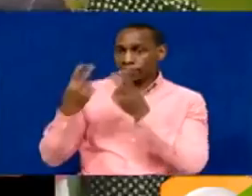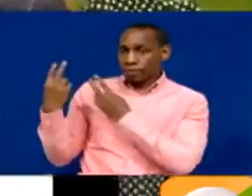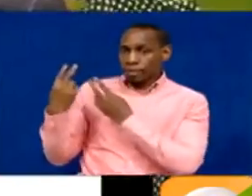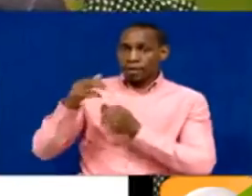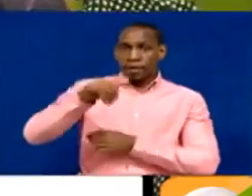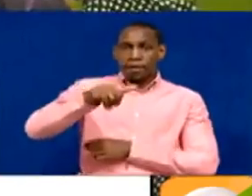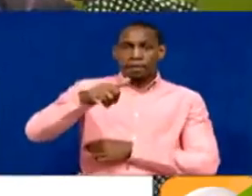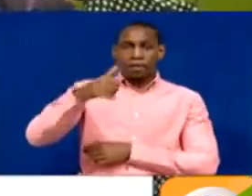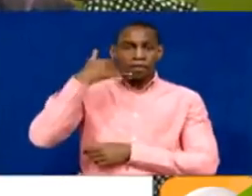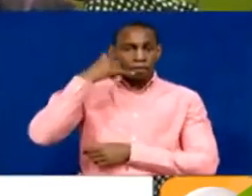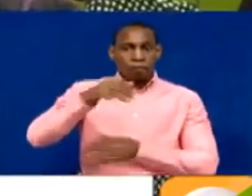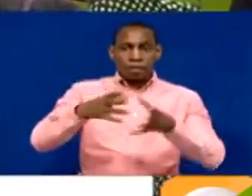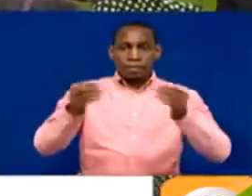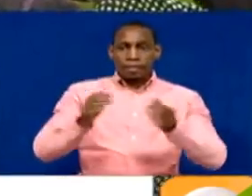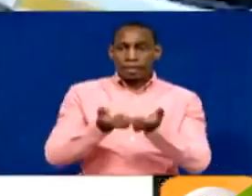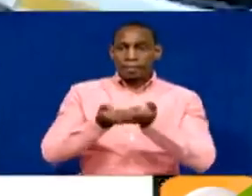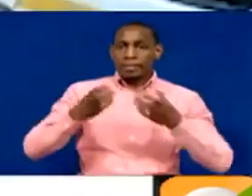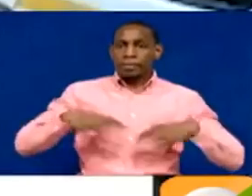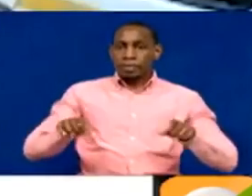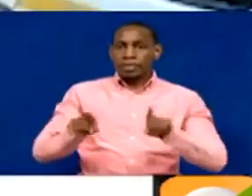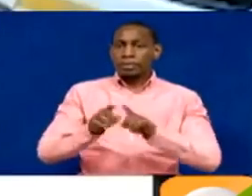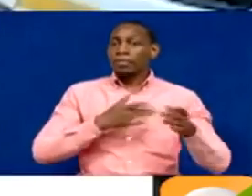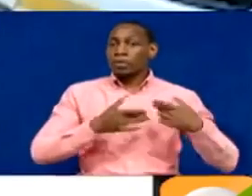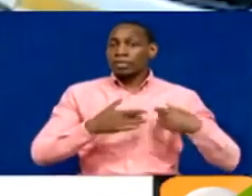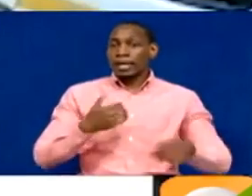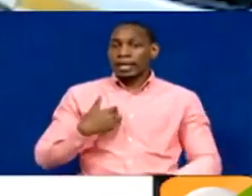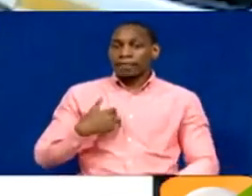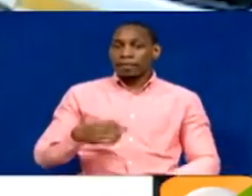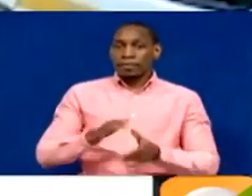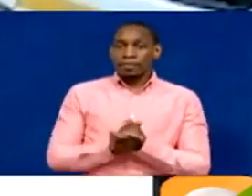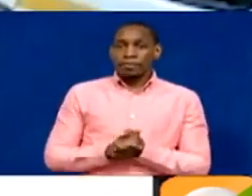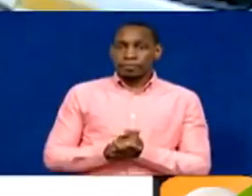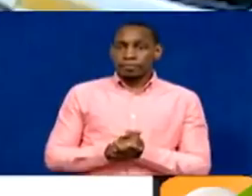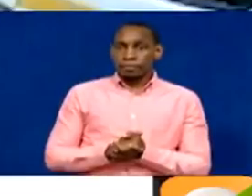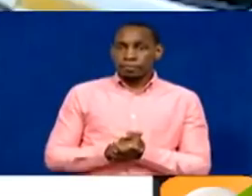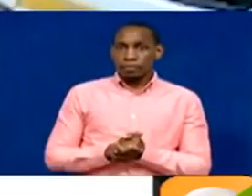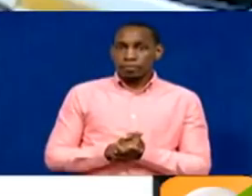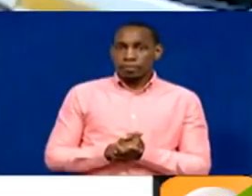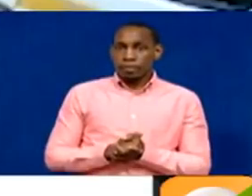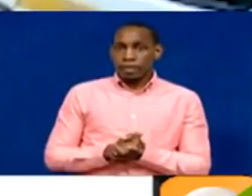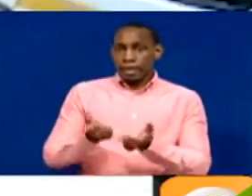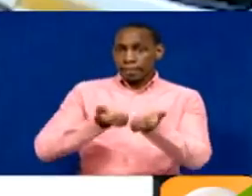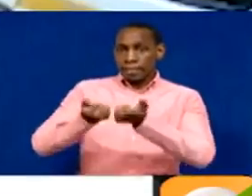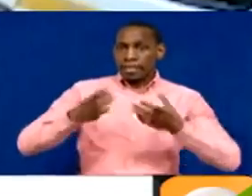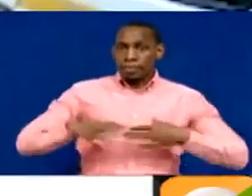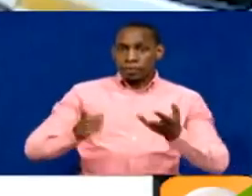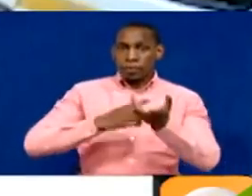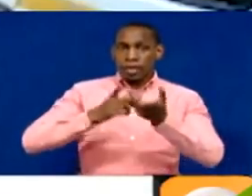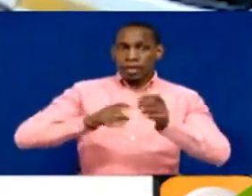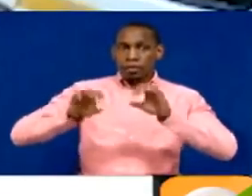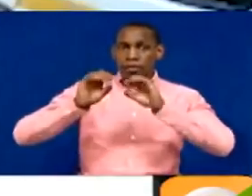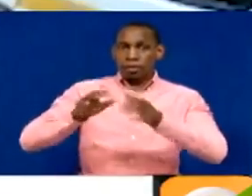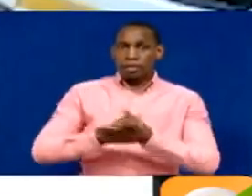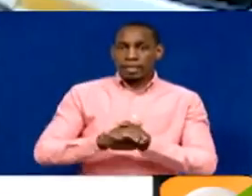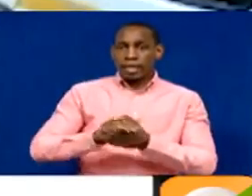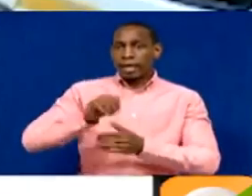hakuna. Most business operators here share the same concern as Roseline and Josh. Entrepreneurs are counting losses